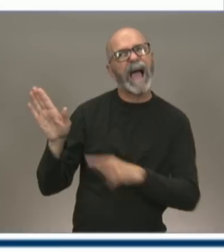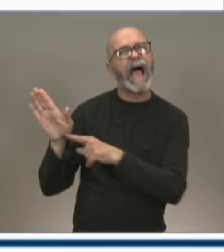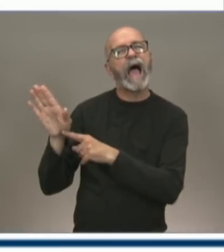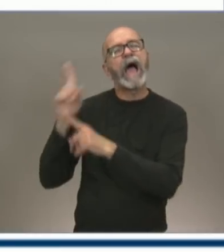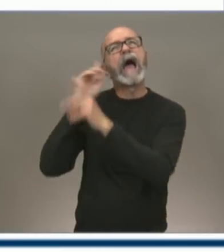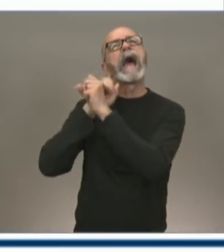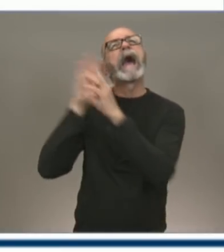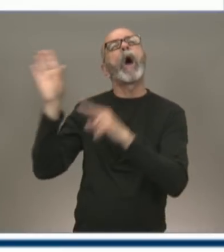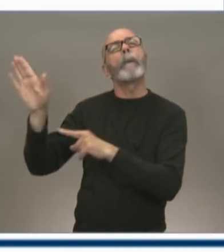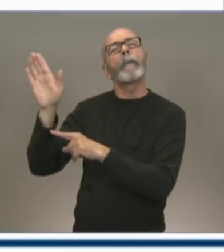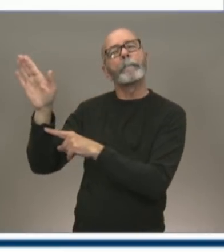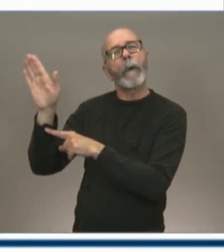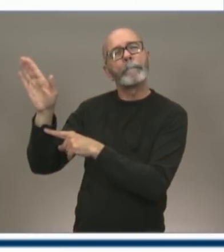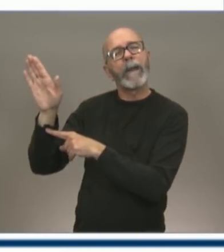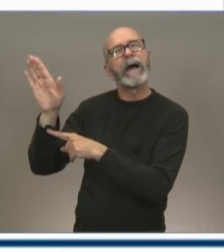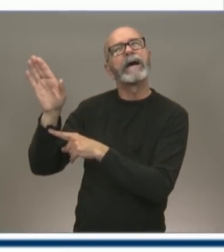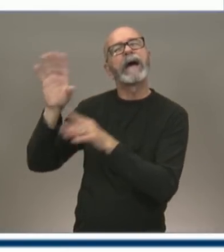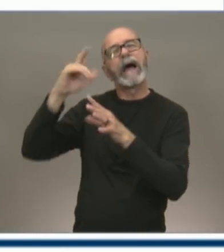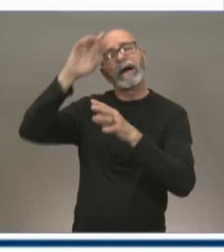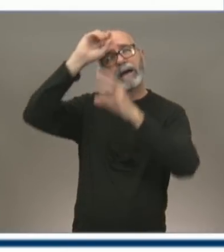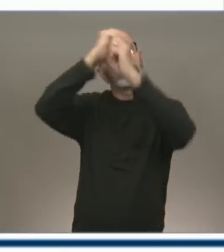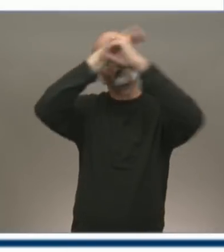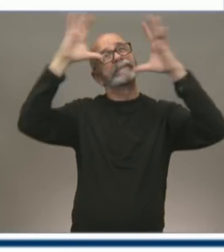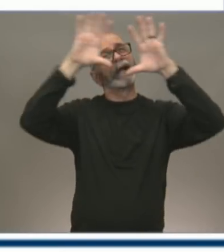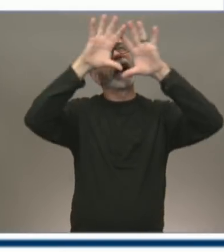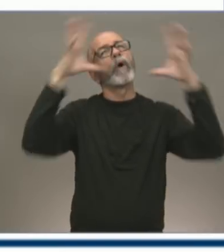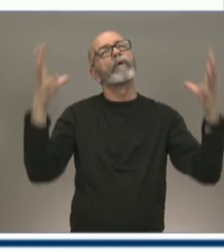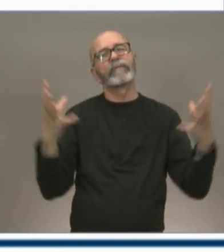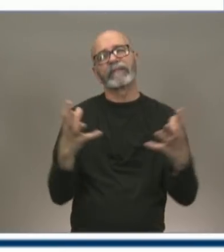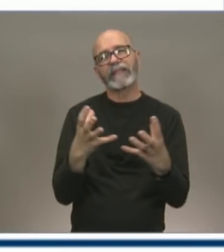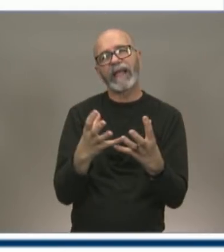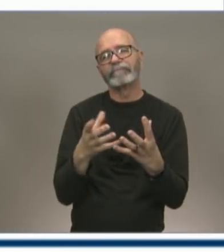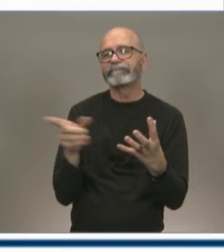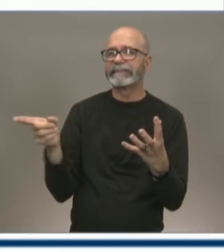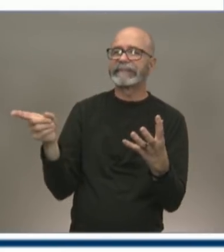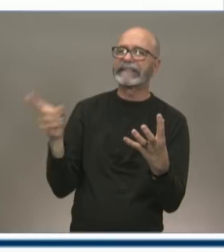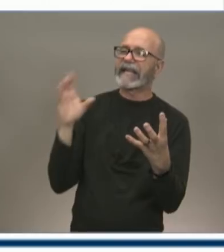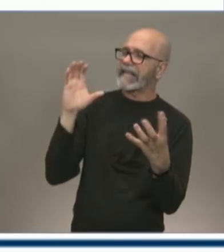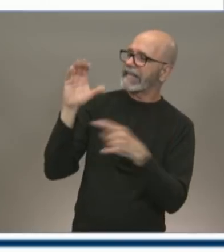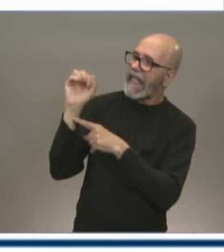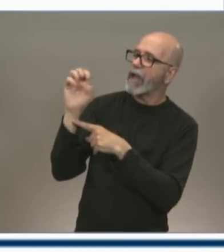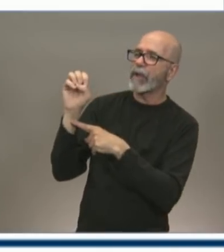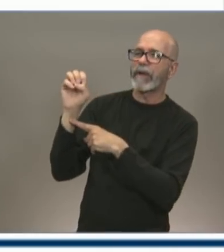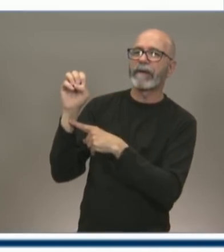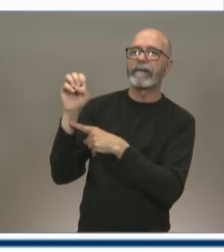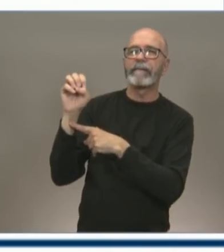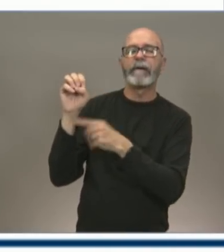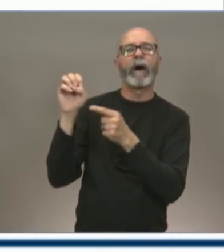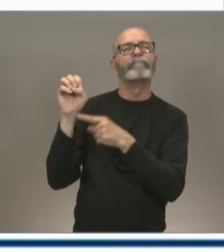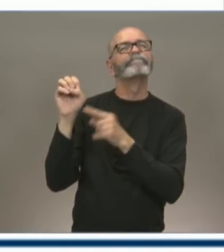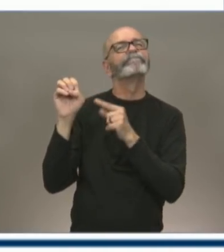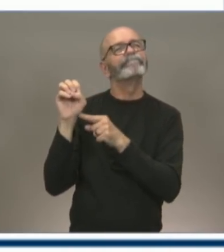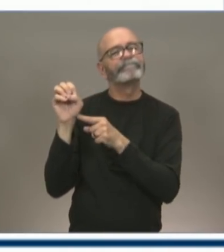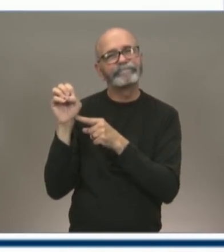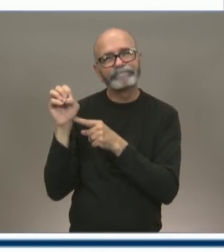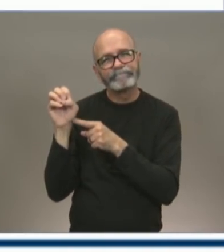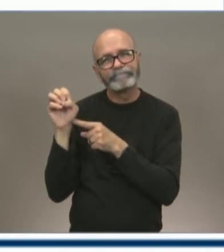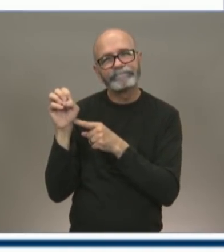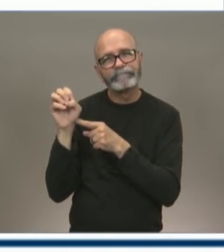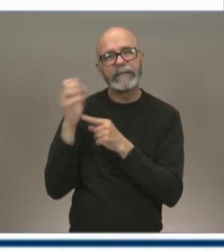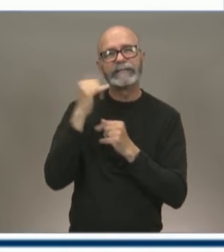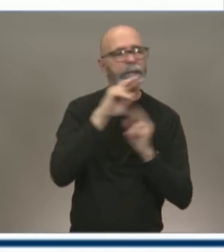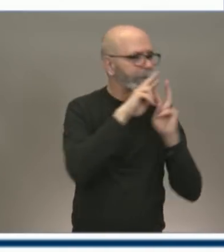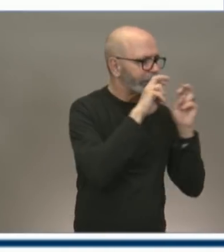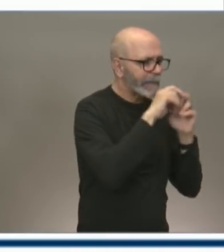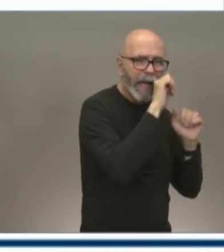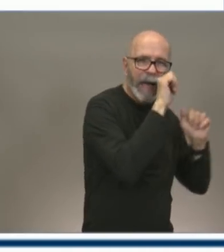delivering care. And that's what we did. And we received that report, made the assessment, looked over how far we were in